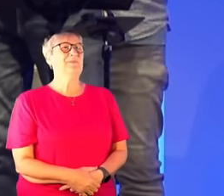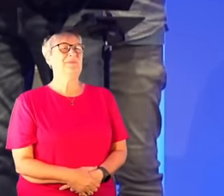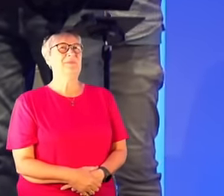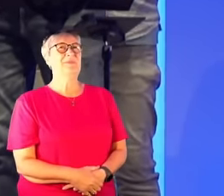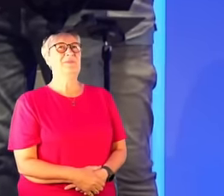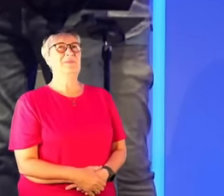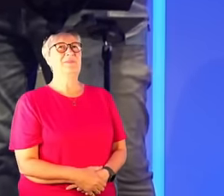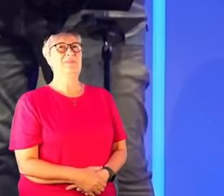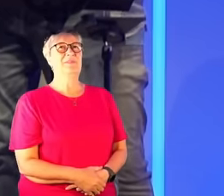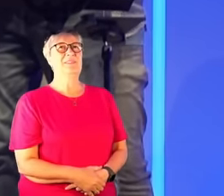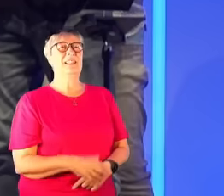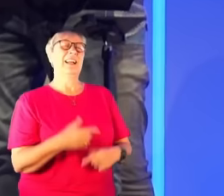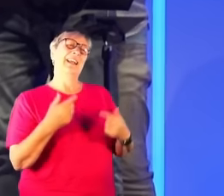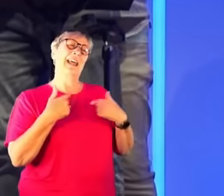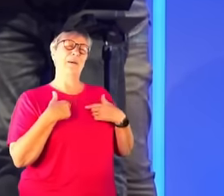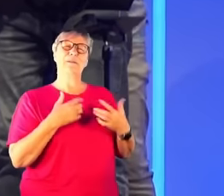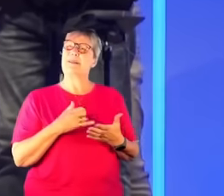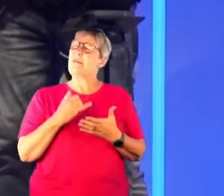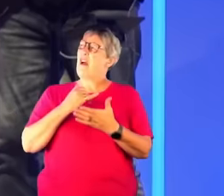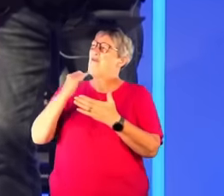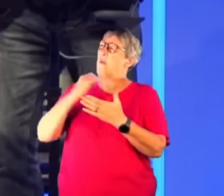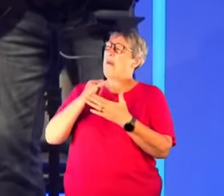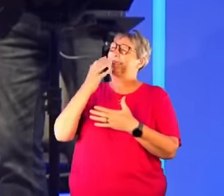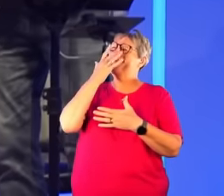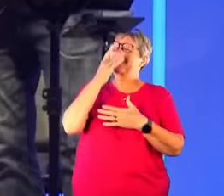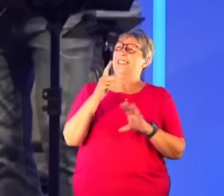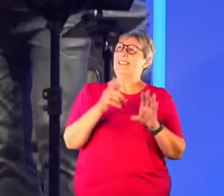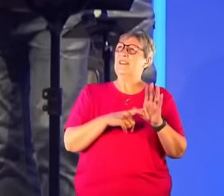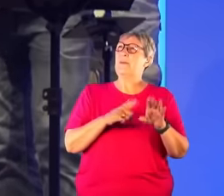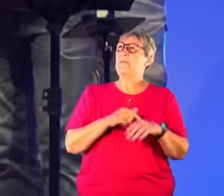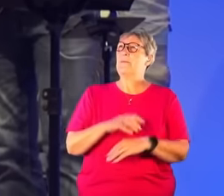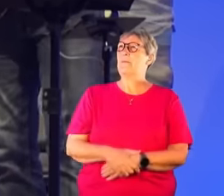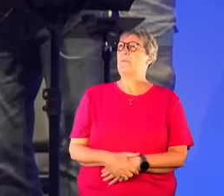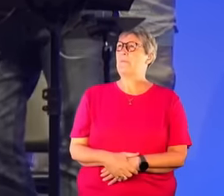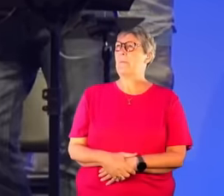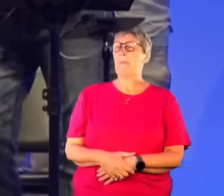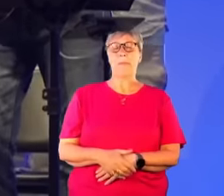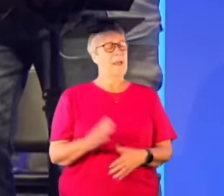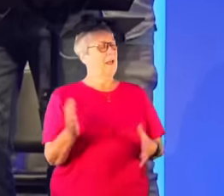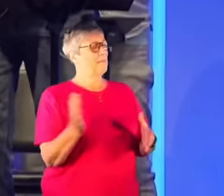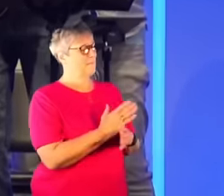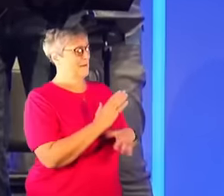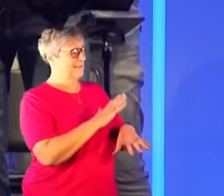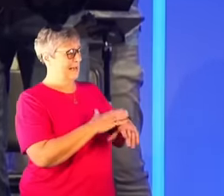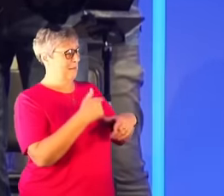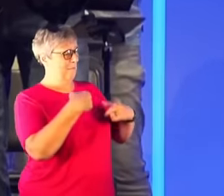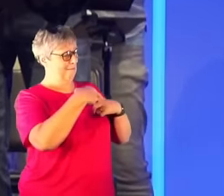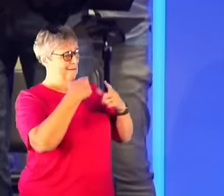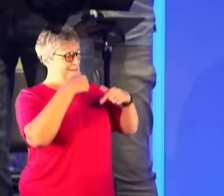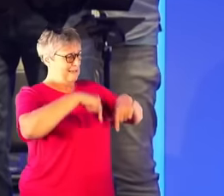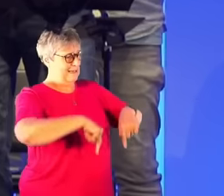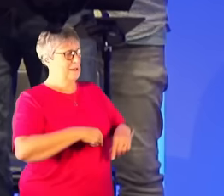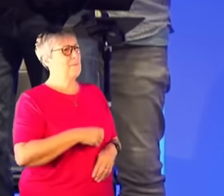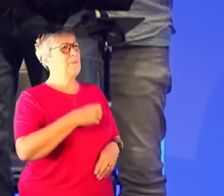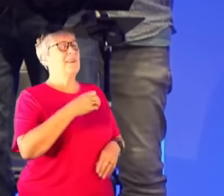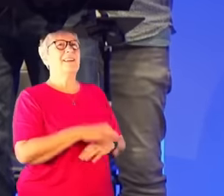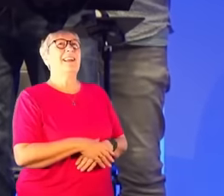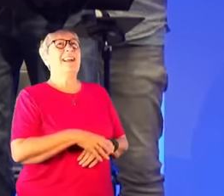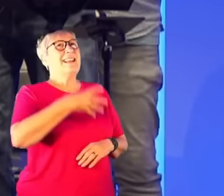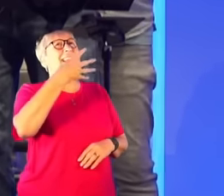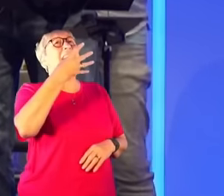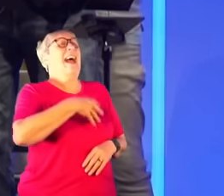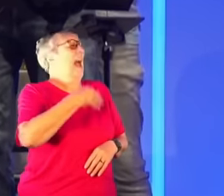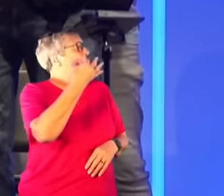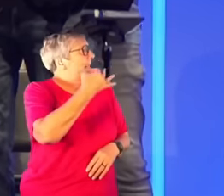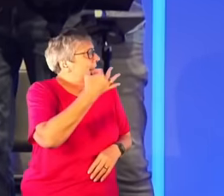I was in my rebellious teenage years. When did you first come to the Keswick Convention, Colin? Back in